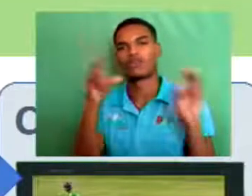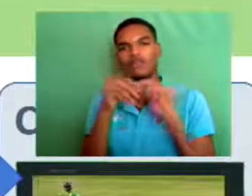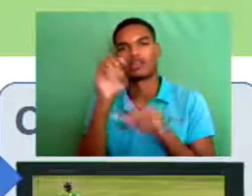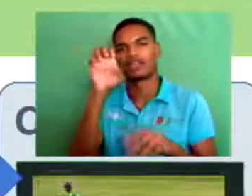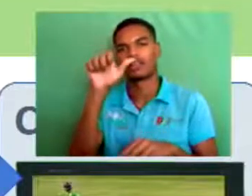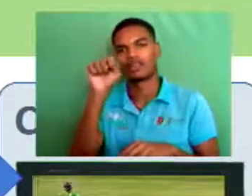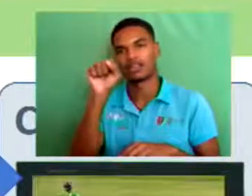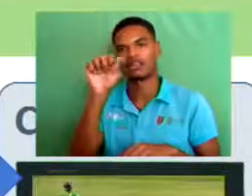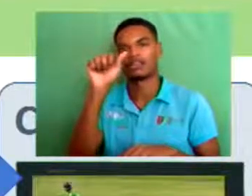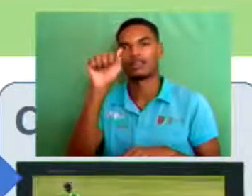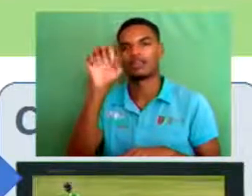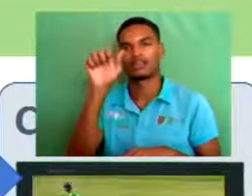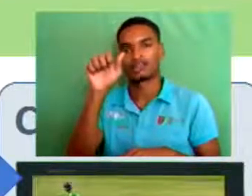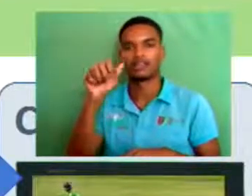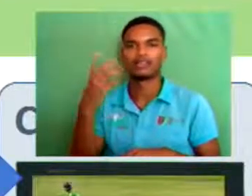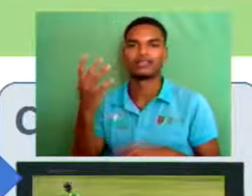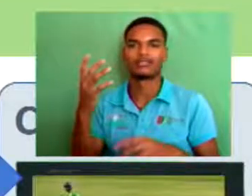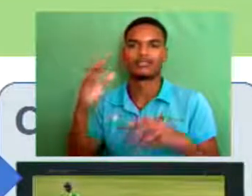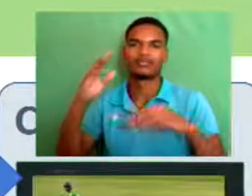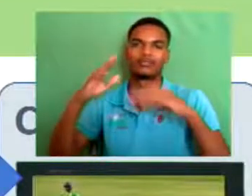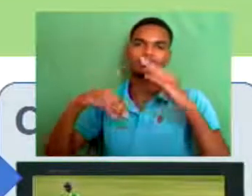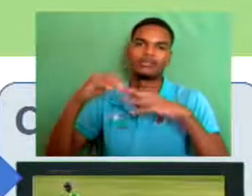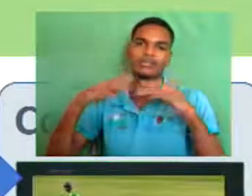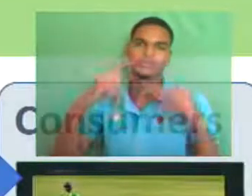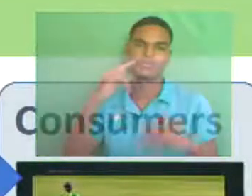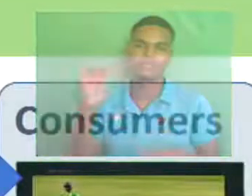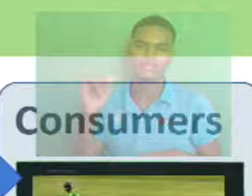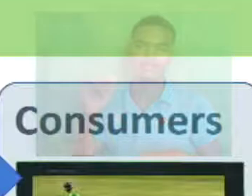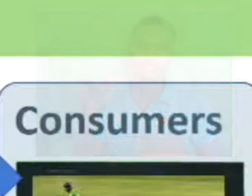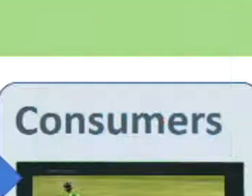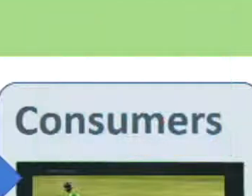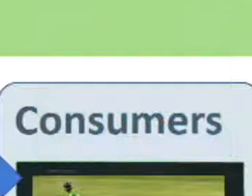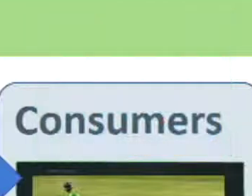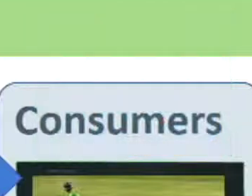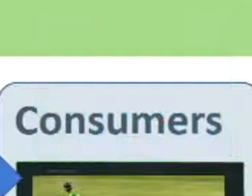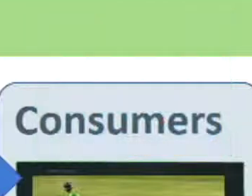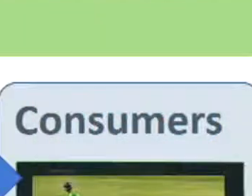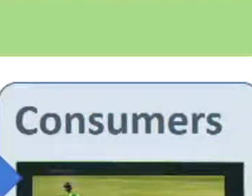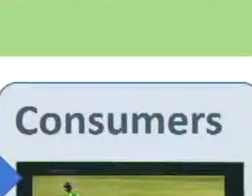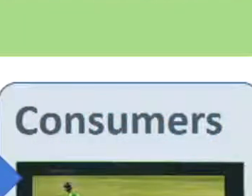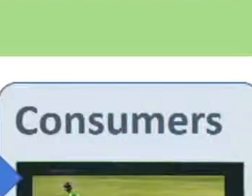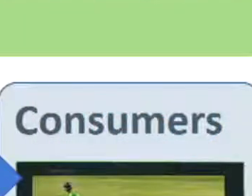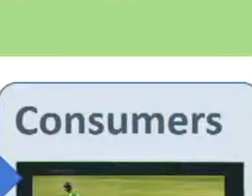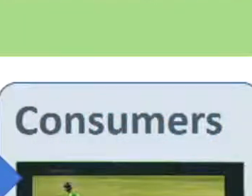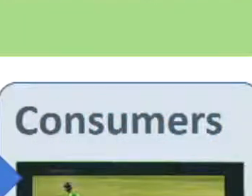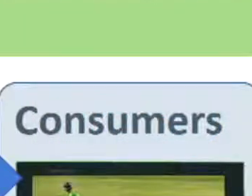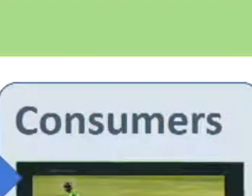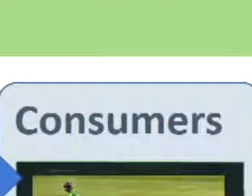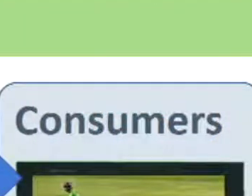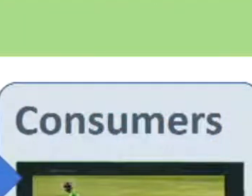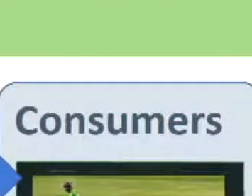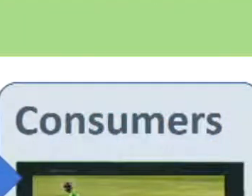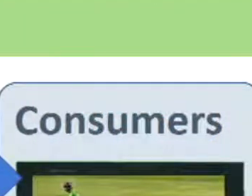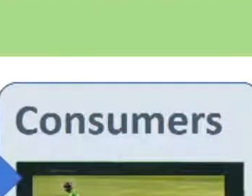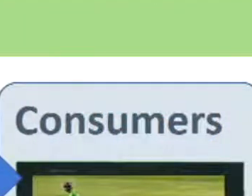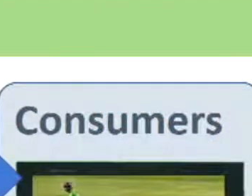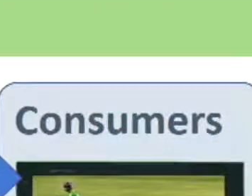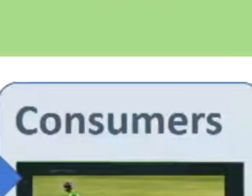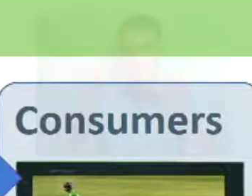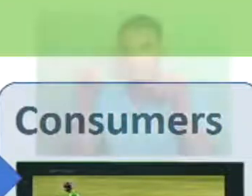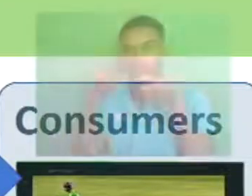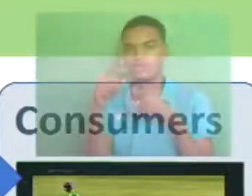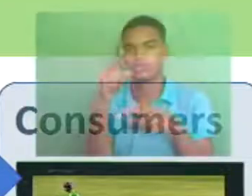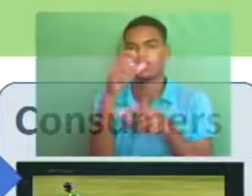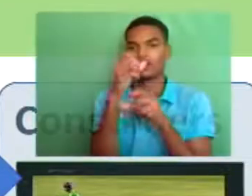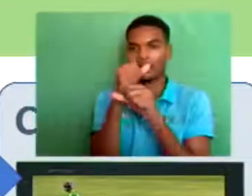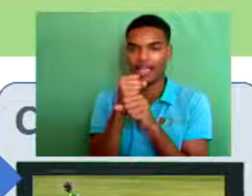We can disregard that. Let's look at the yellow box in the diagram below, where you are getting sources